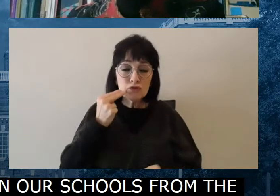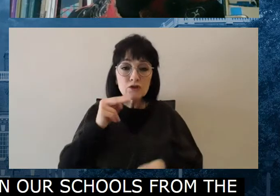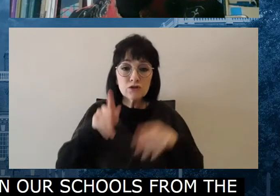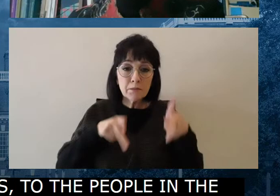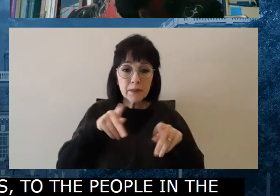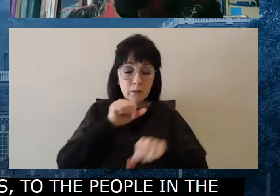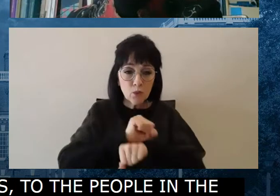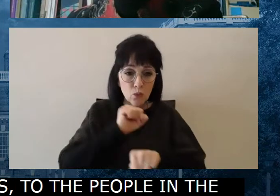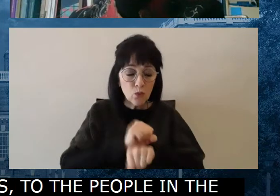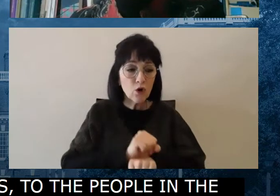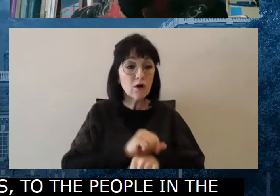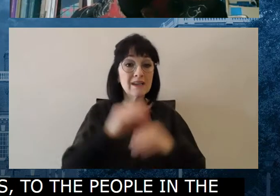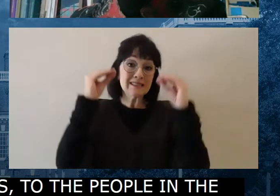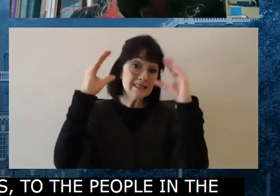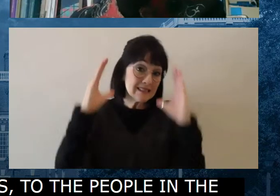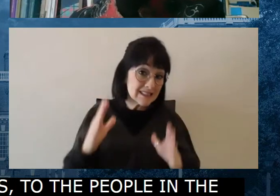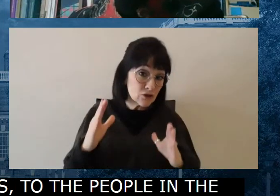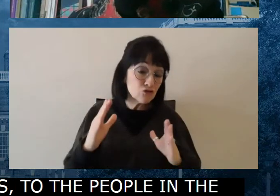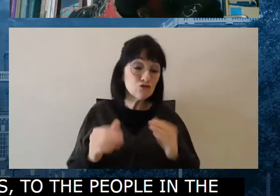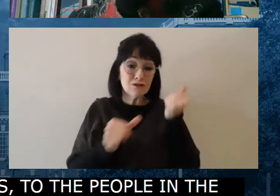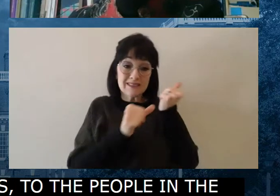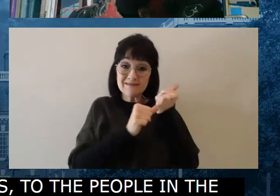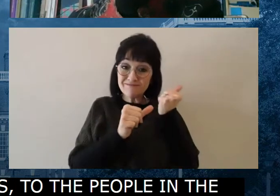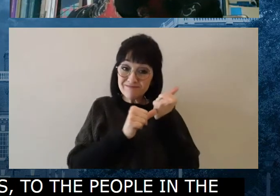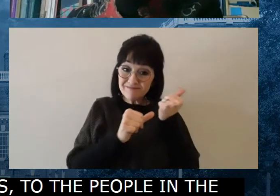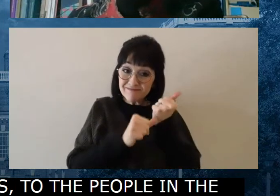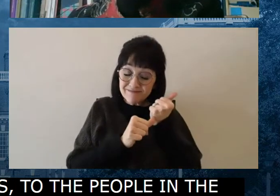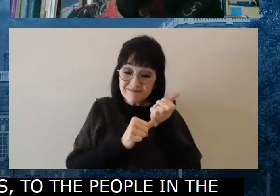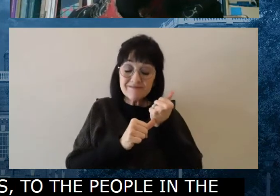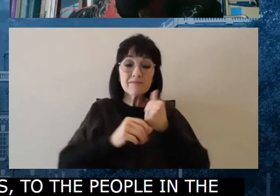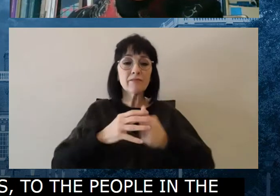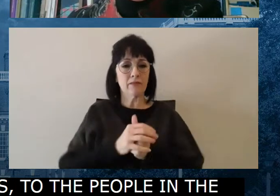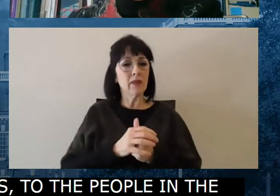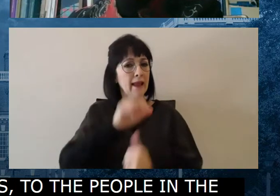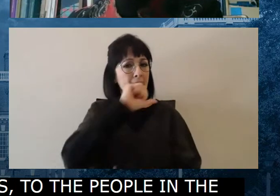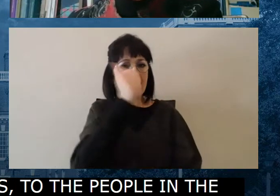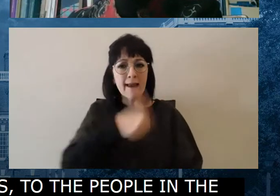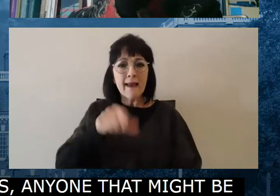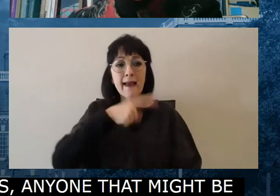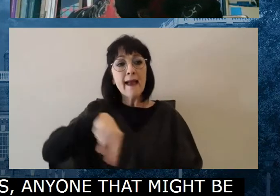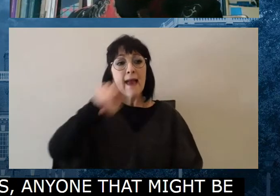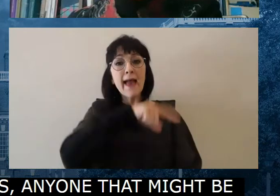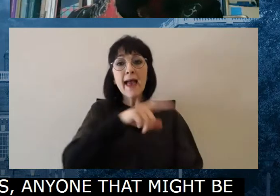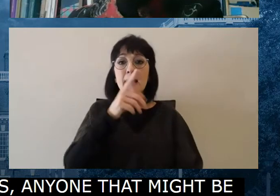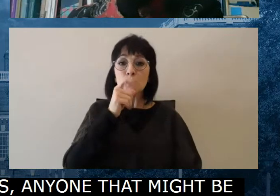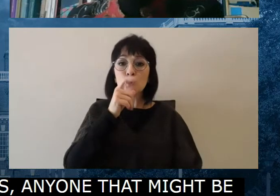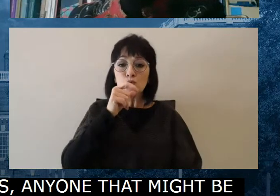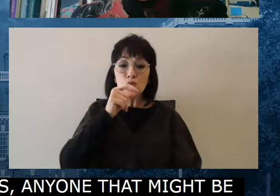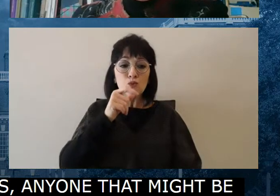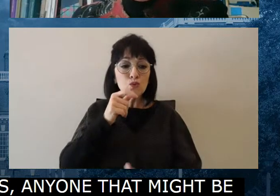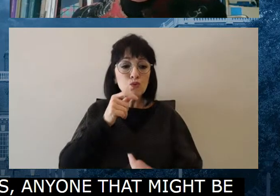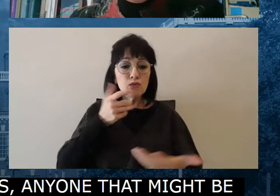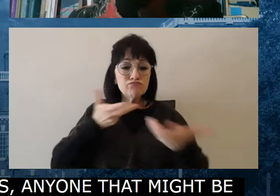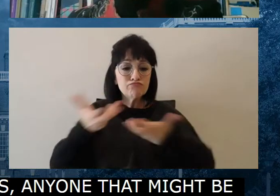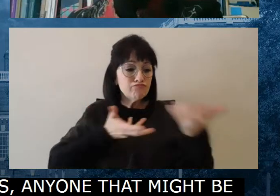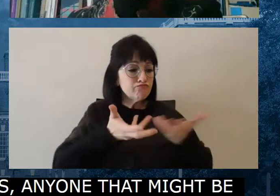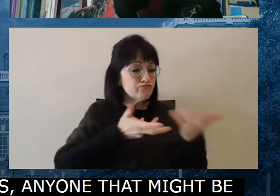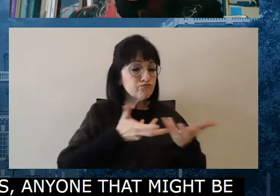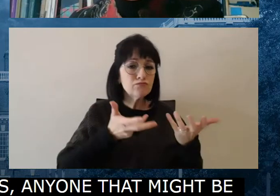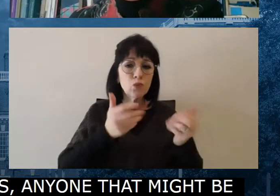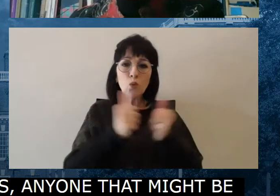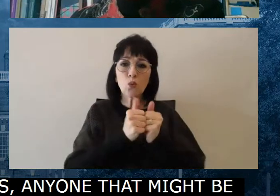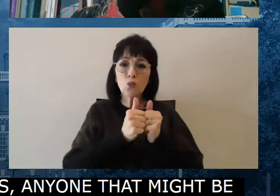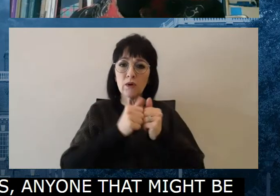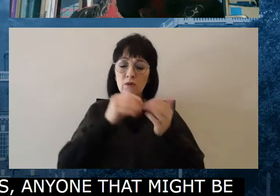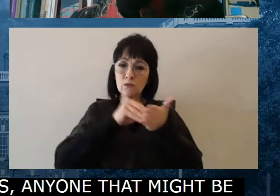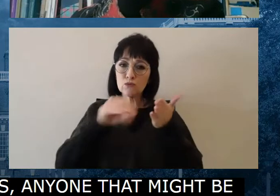know that there has been concern about who is going to be interacting with your child. And we want people to be very comfortable about coming back to school.